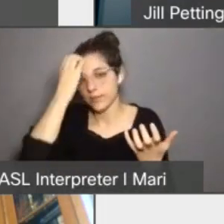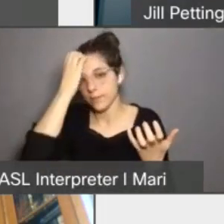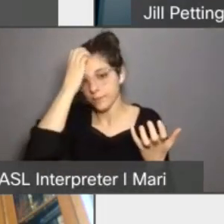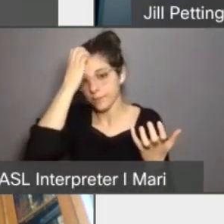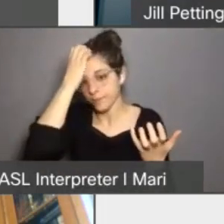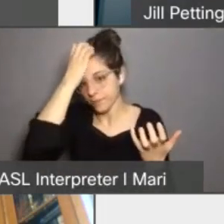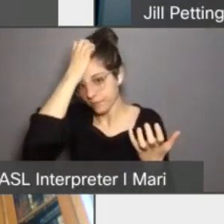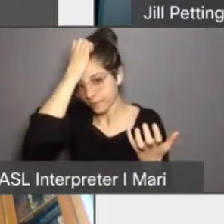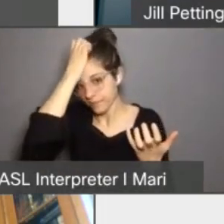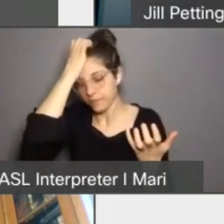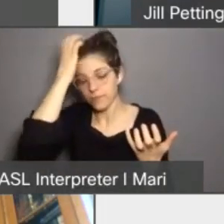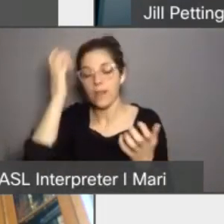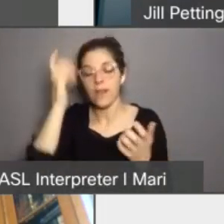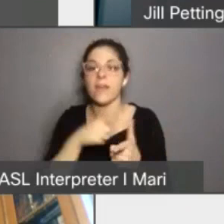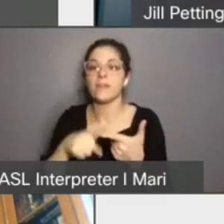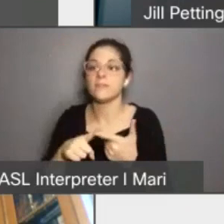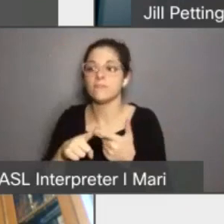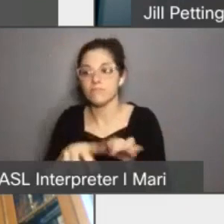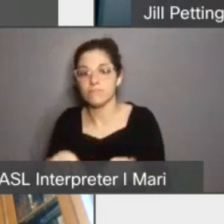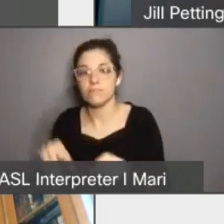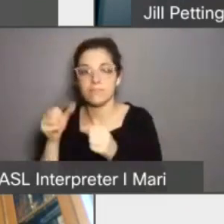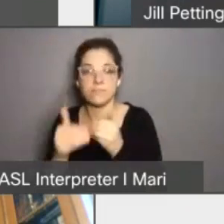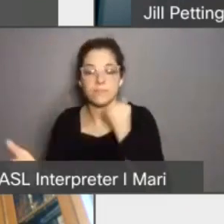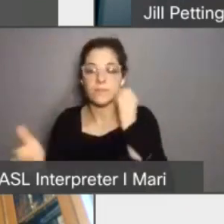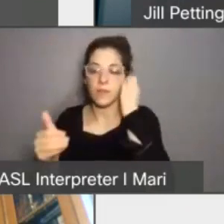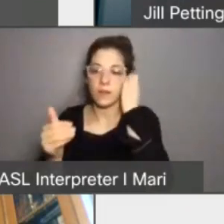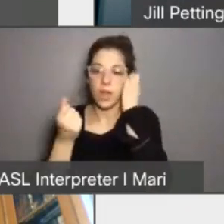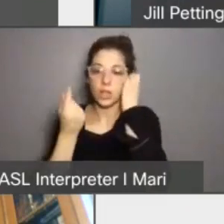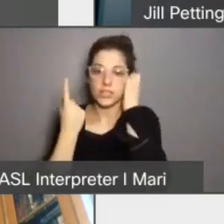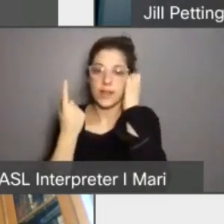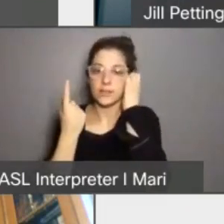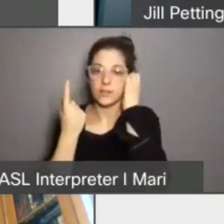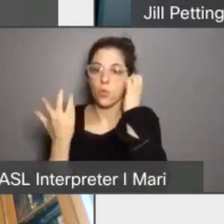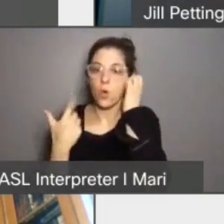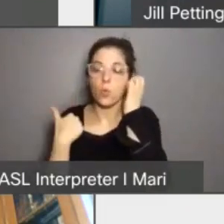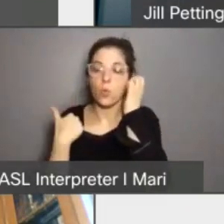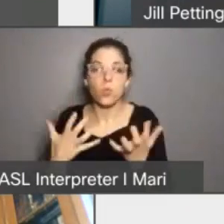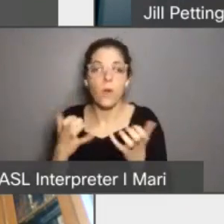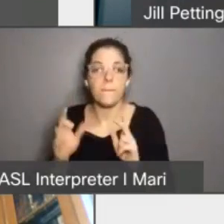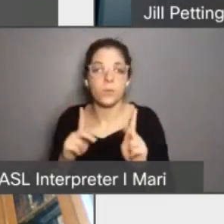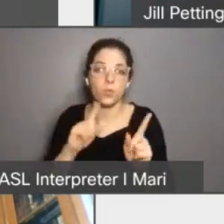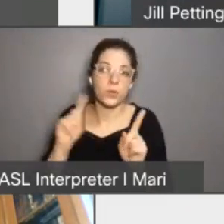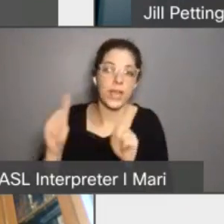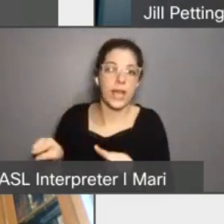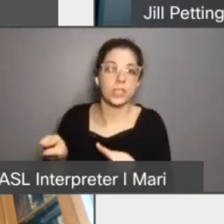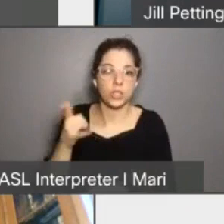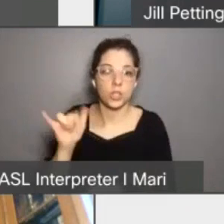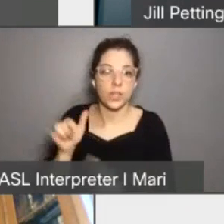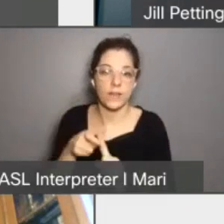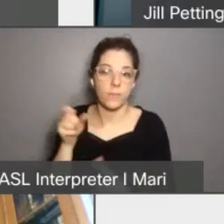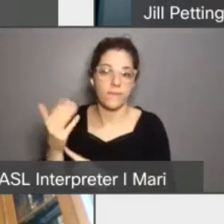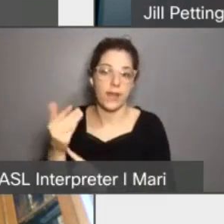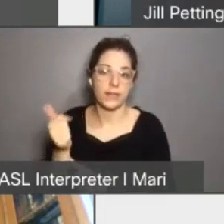then I think we kind of have to take it from there and understand what we want people's reaction to be from this flag.